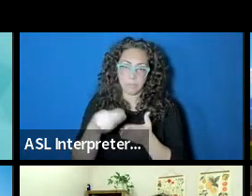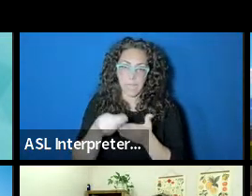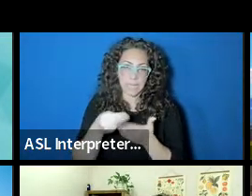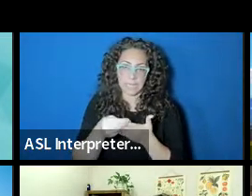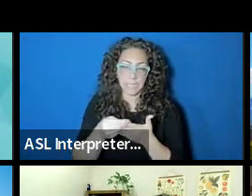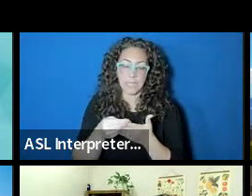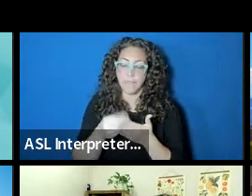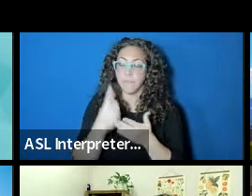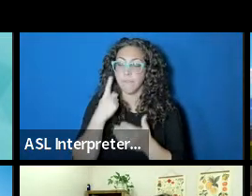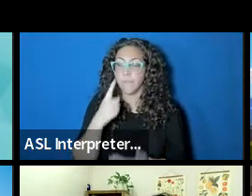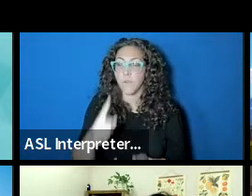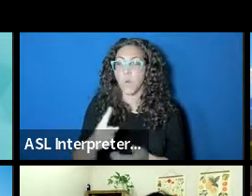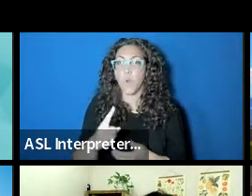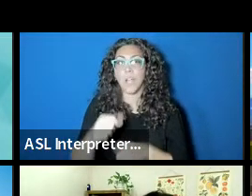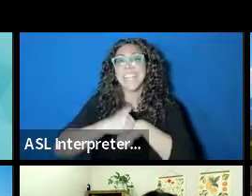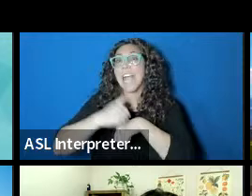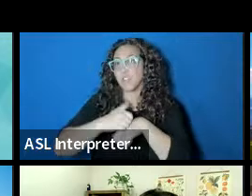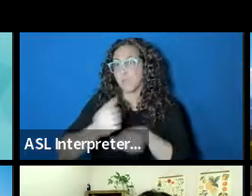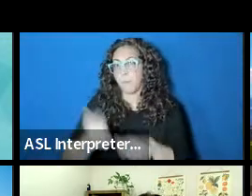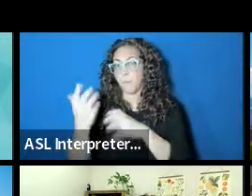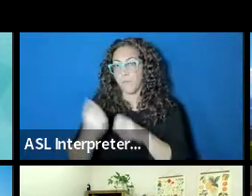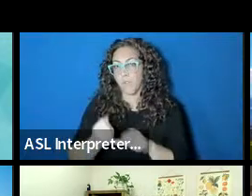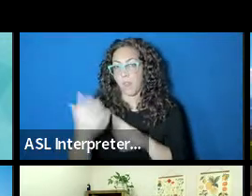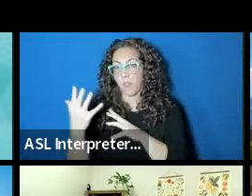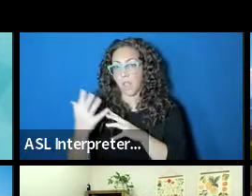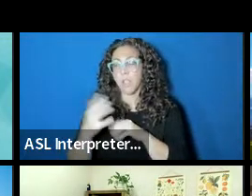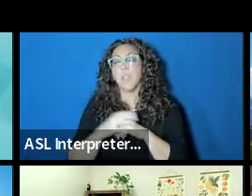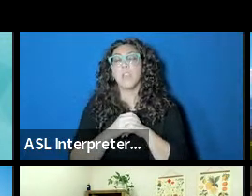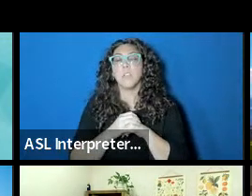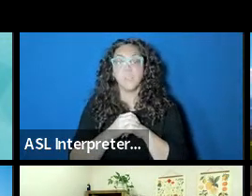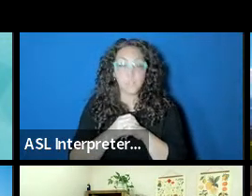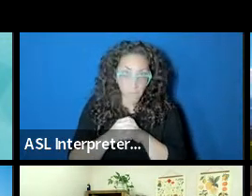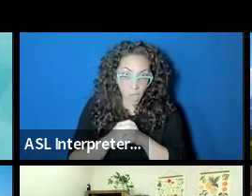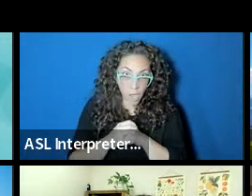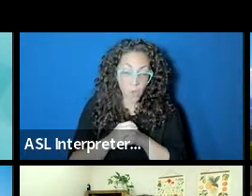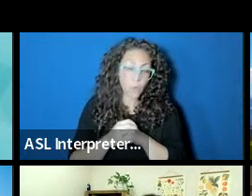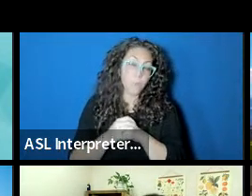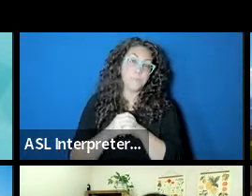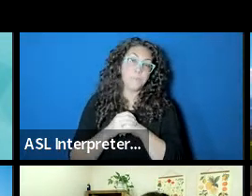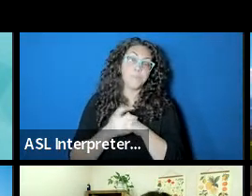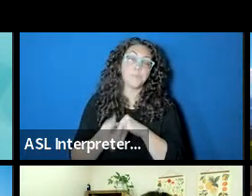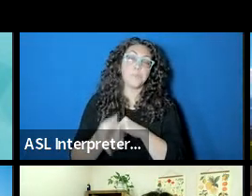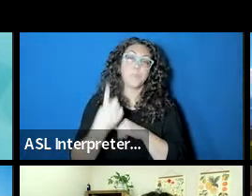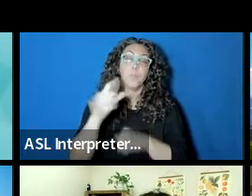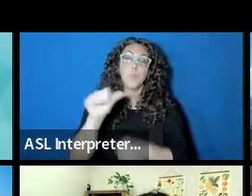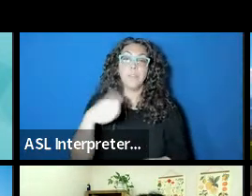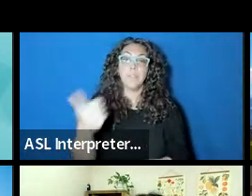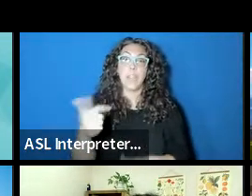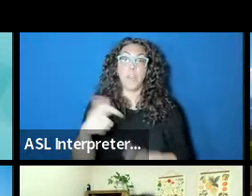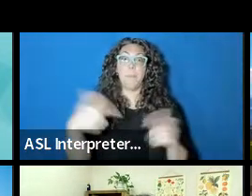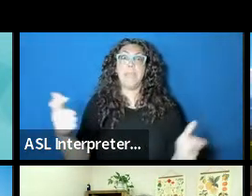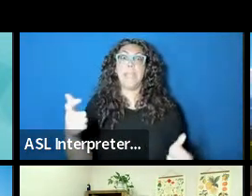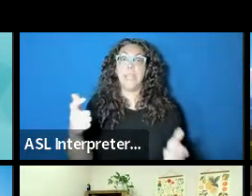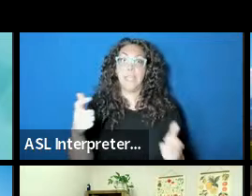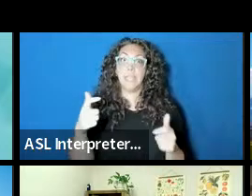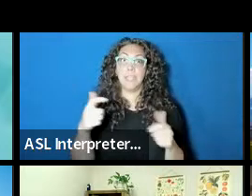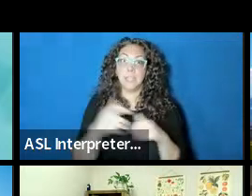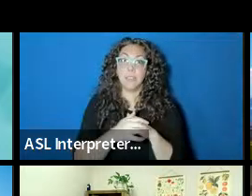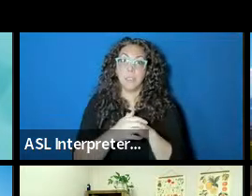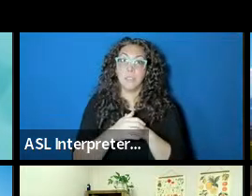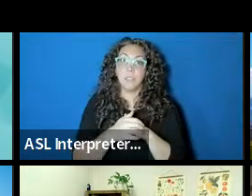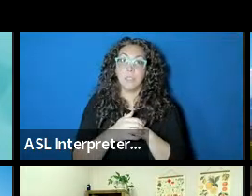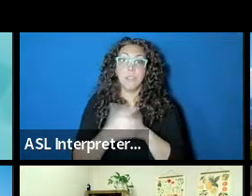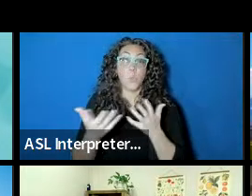do concrete removal. So beyond our own scope, one of the other big scopes here is actually